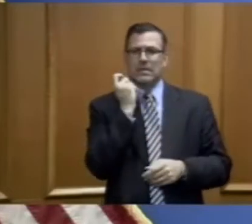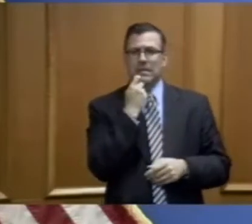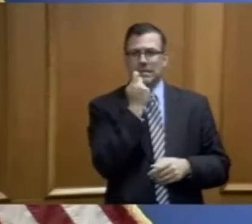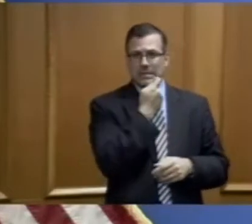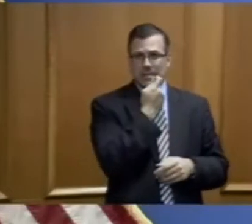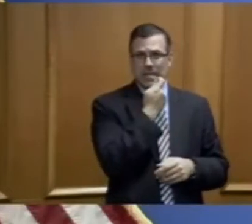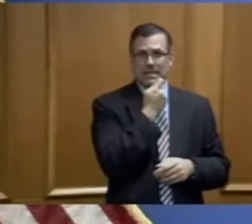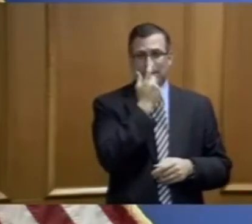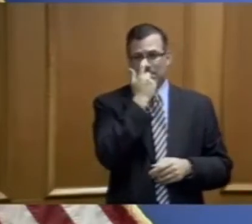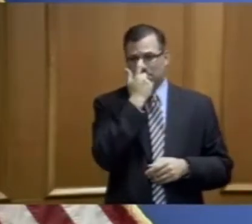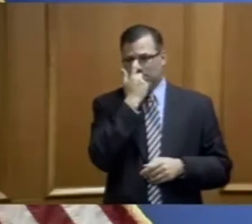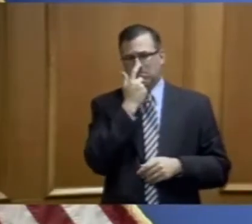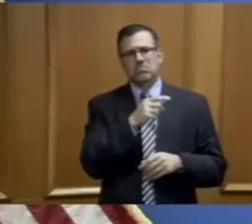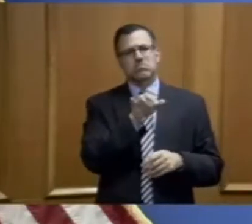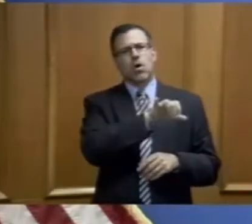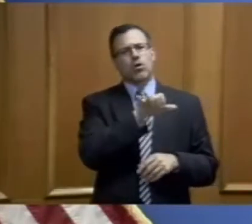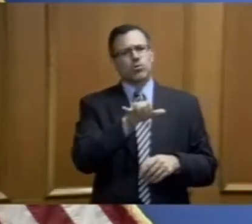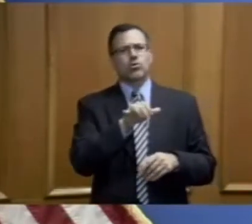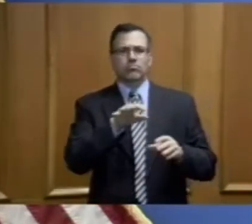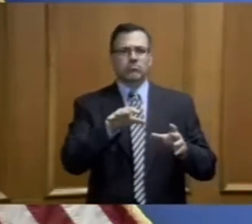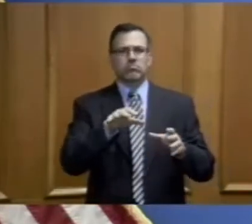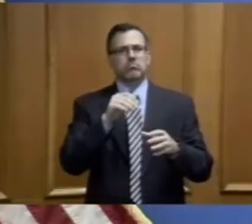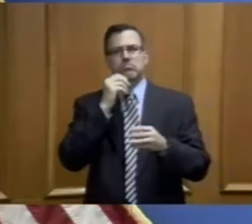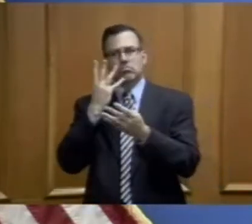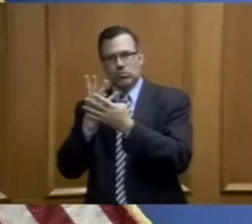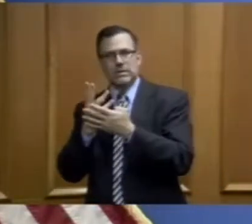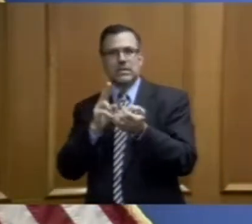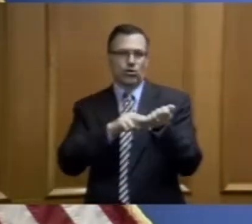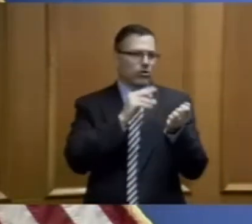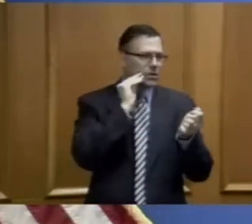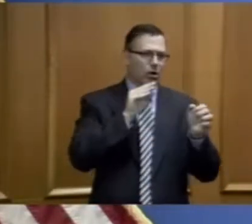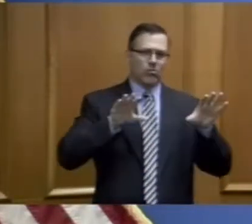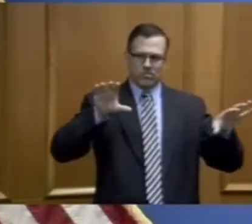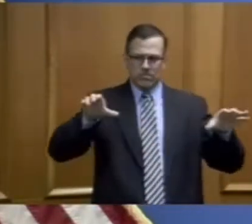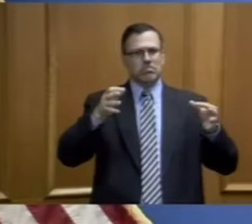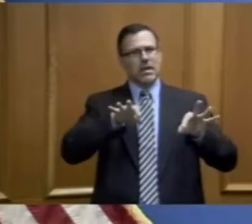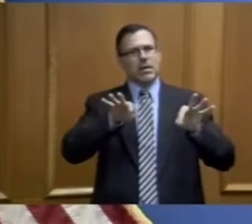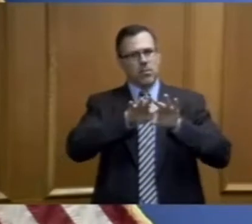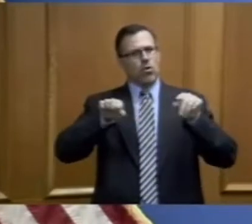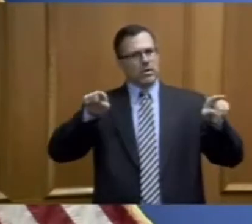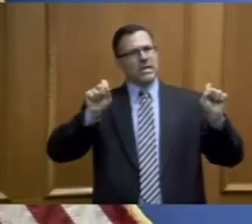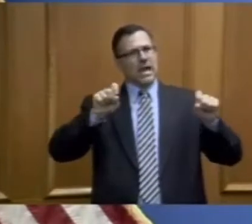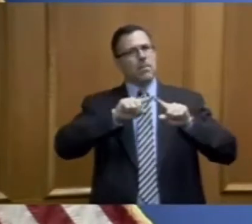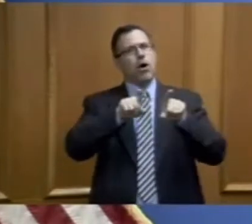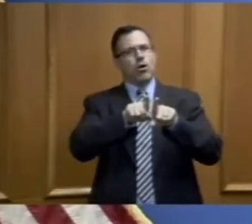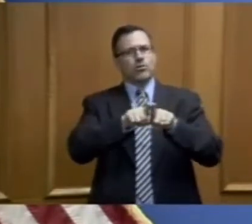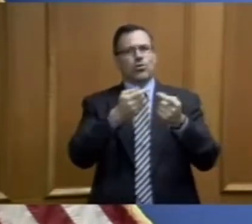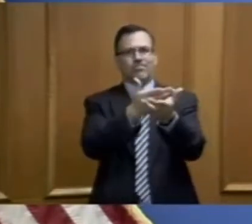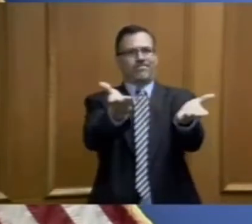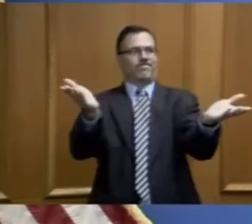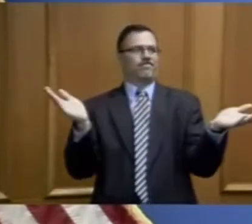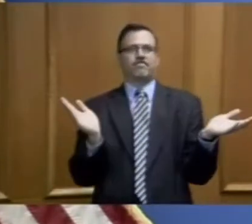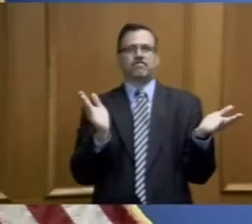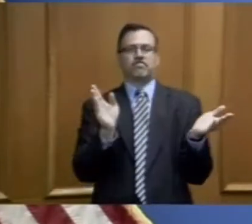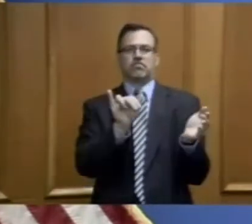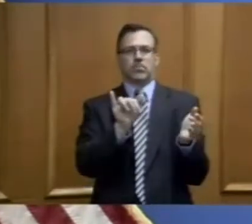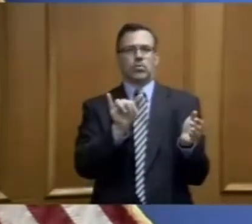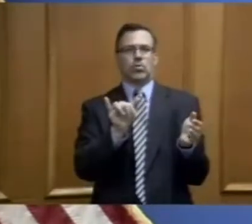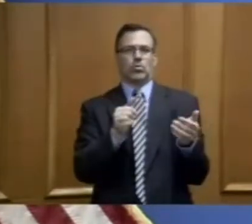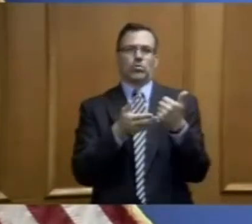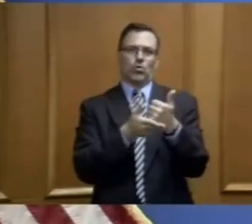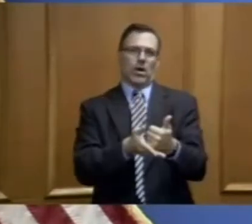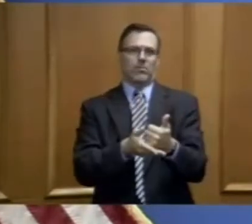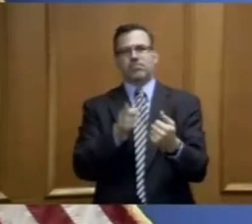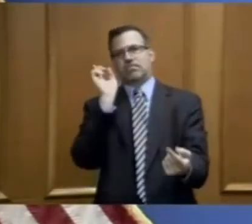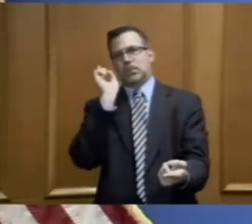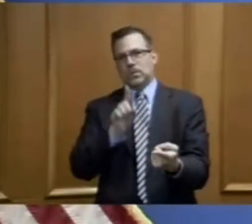in our general population, and especially in our general population, to make sure that we continue to monitor the spread of COVID-19.